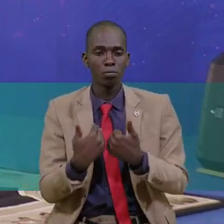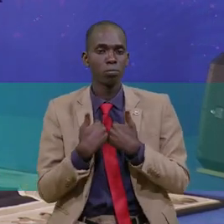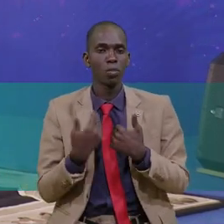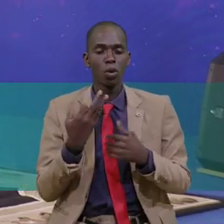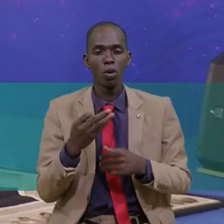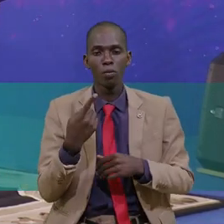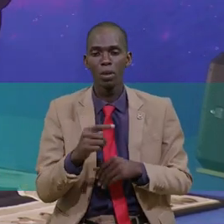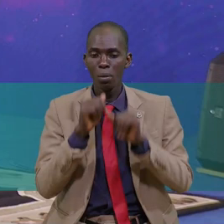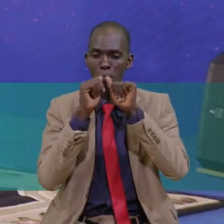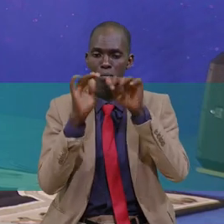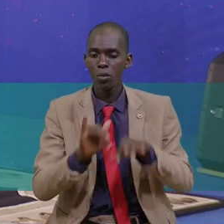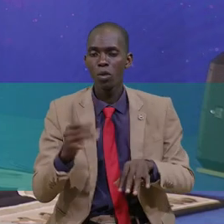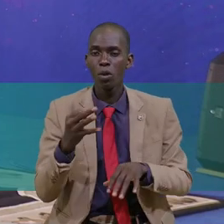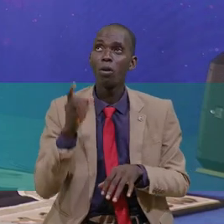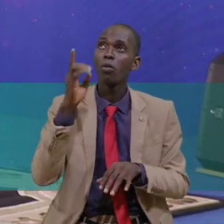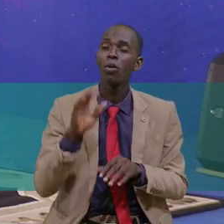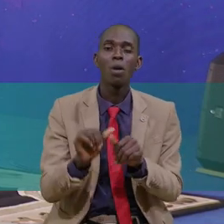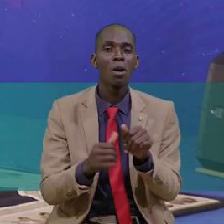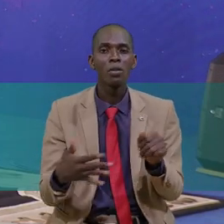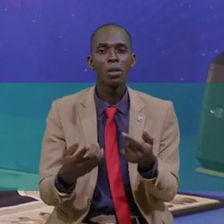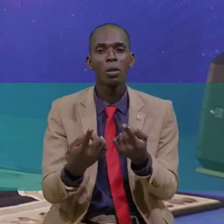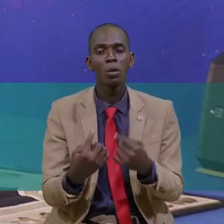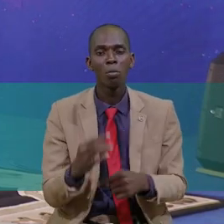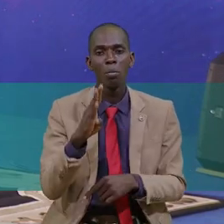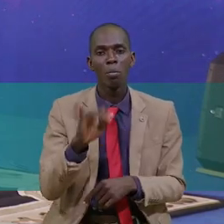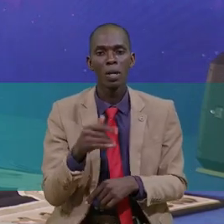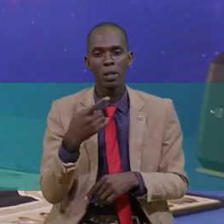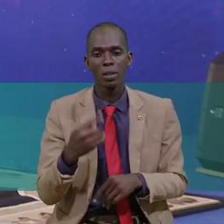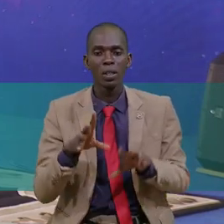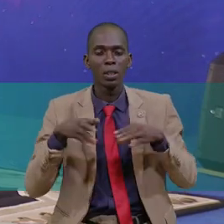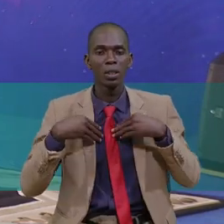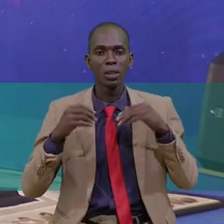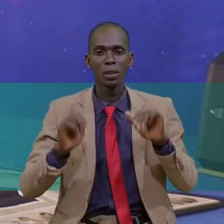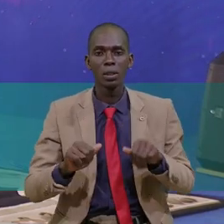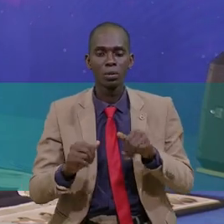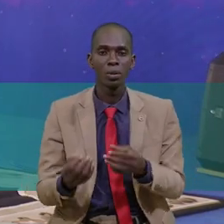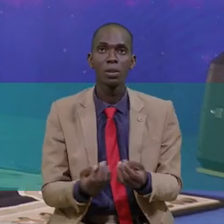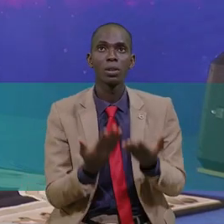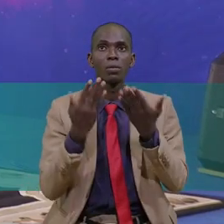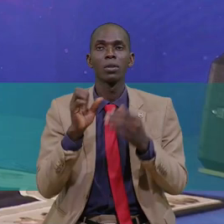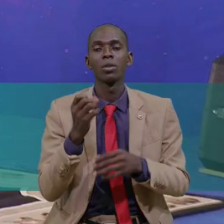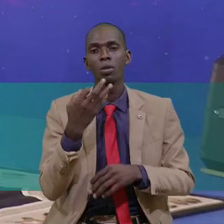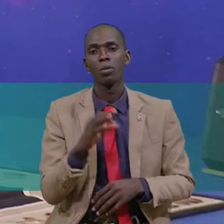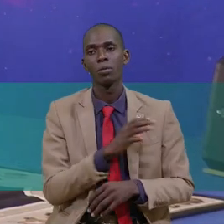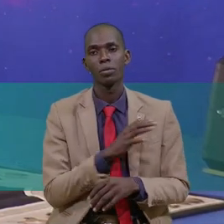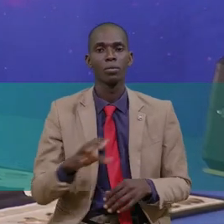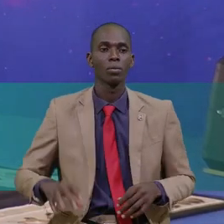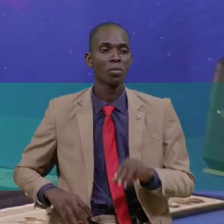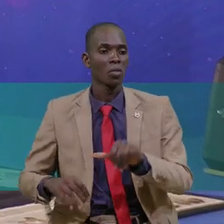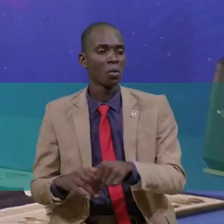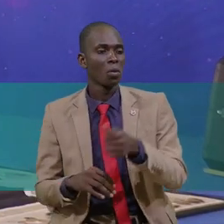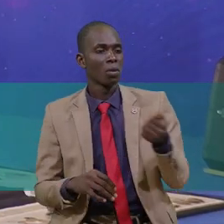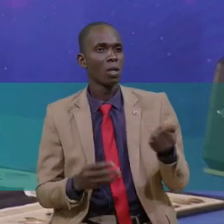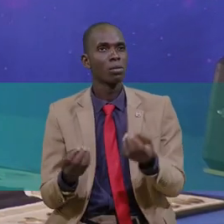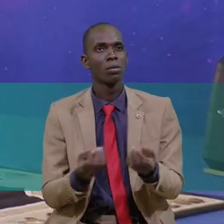God. Everything comes by the acceptable sacrifice of Christ. Any other